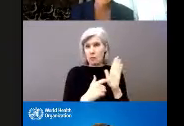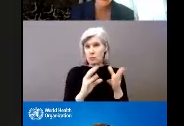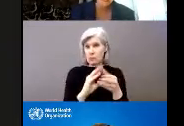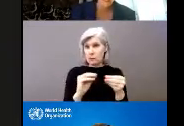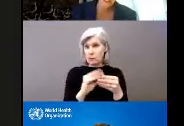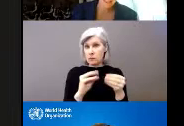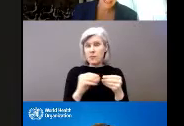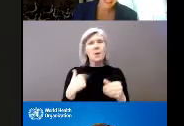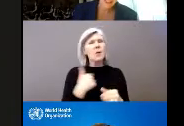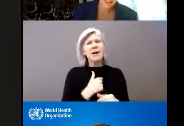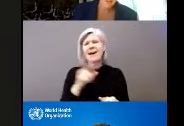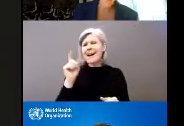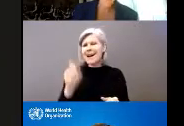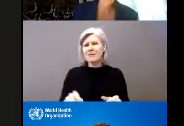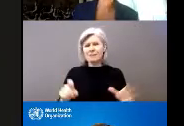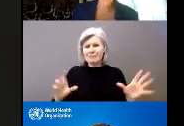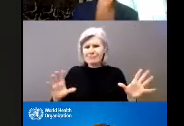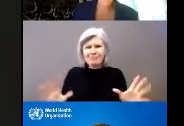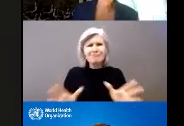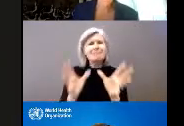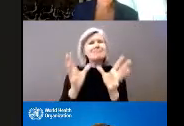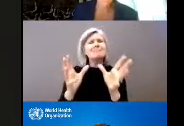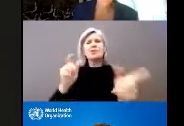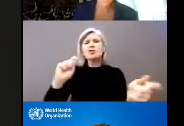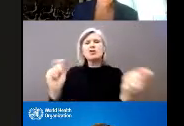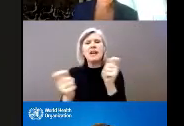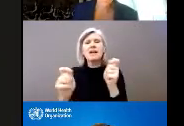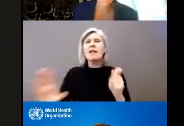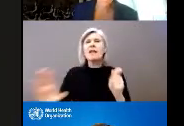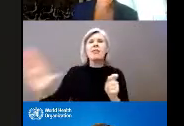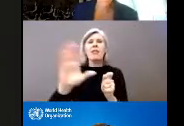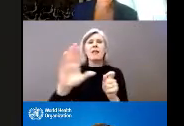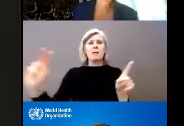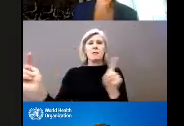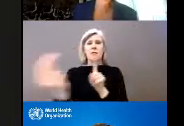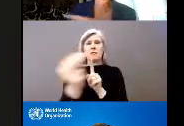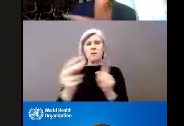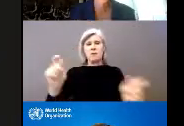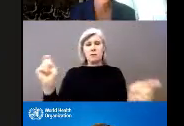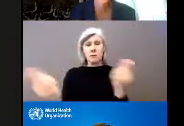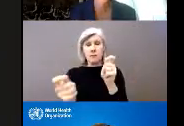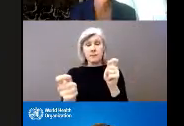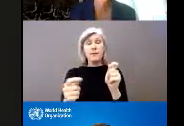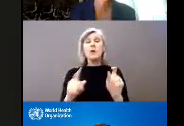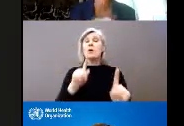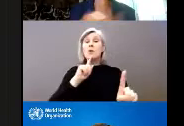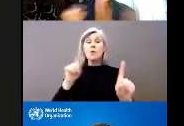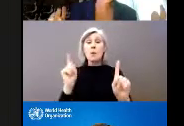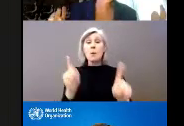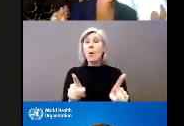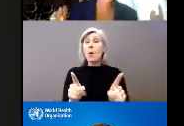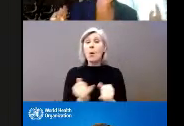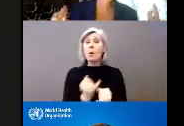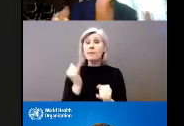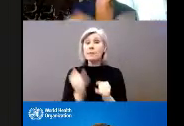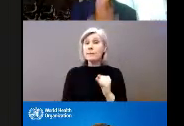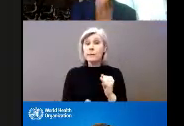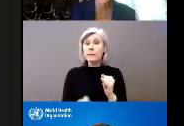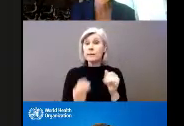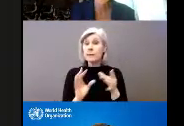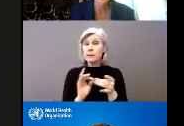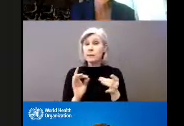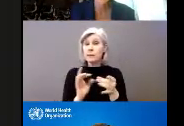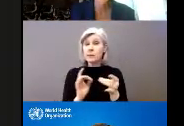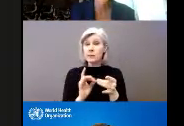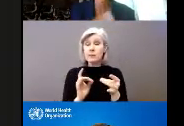narrative. So the report to conclude is that ageism affects people of